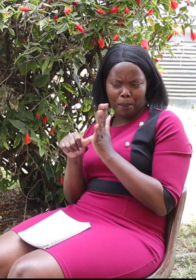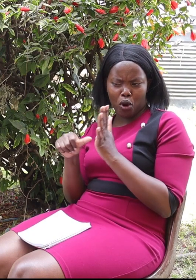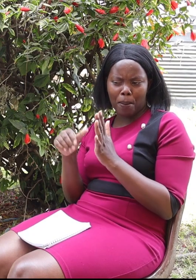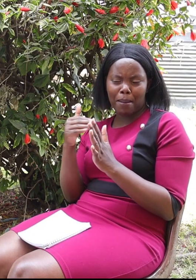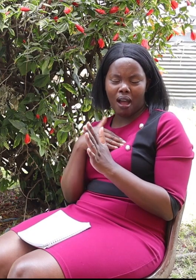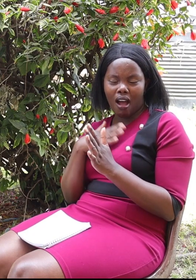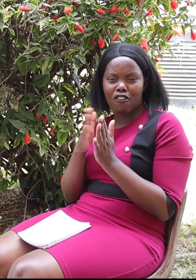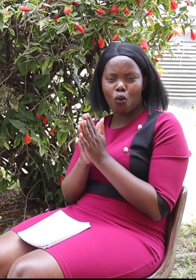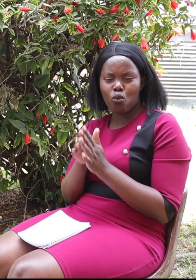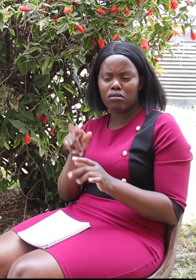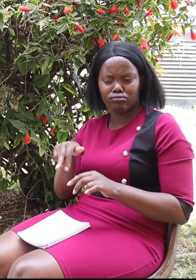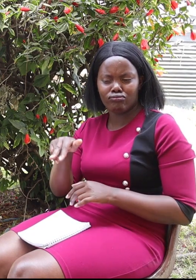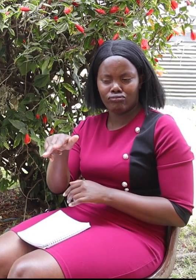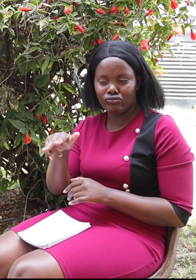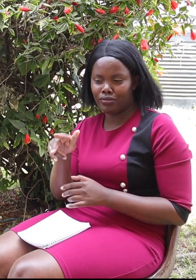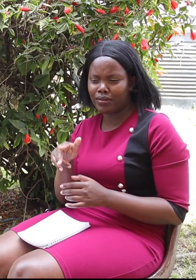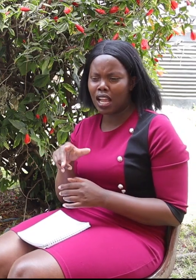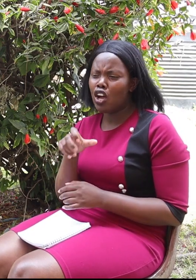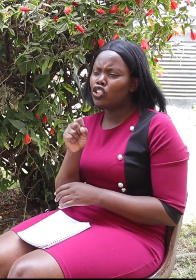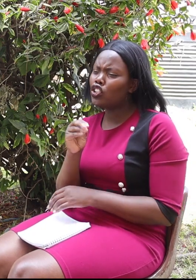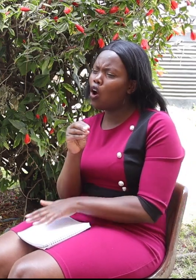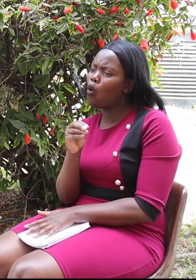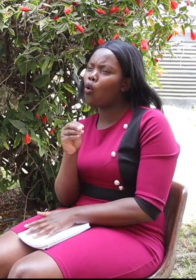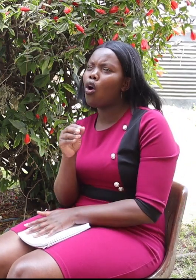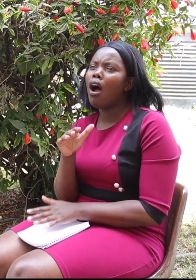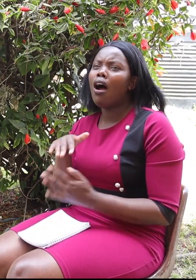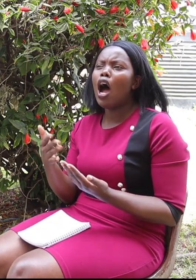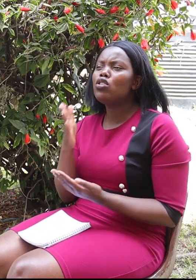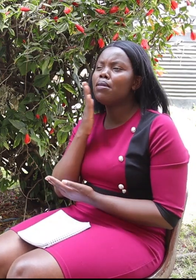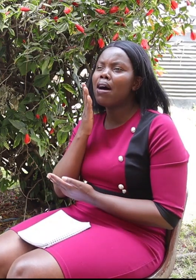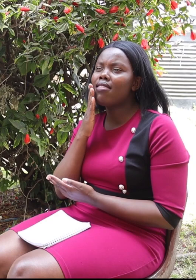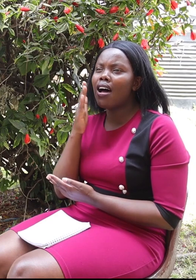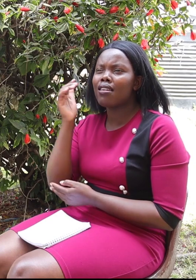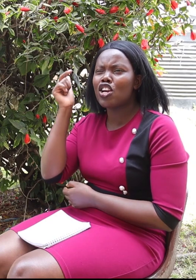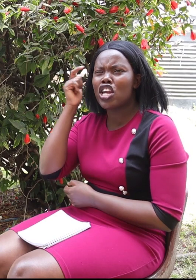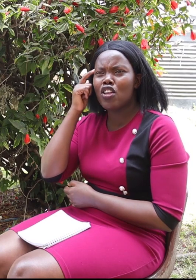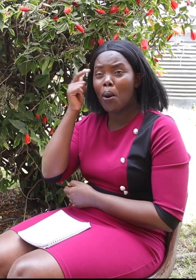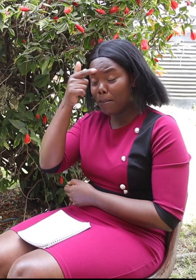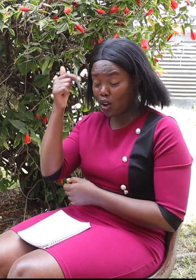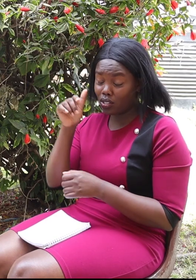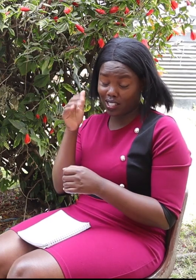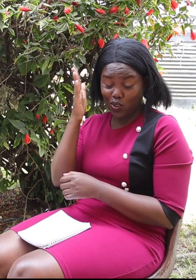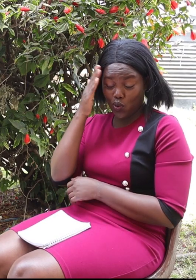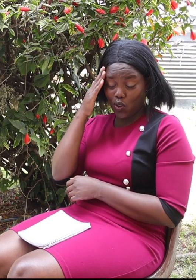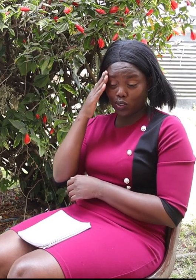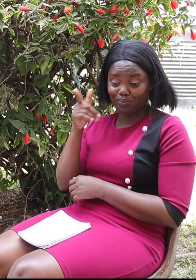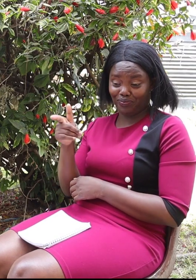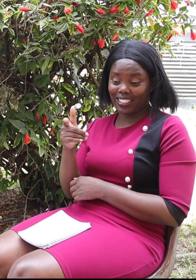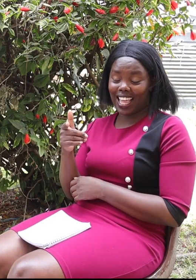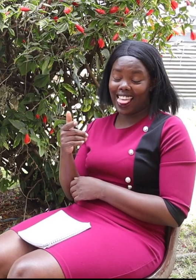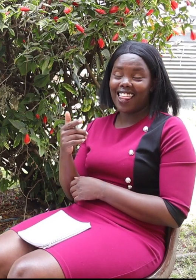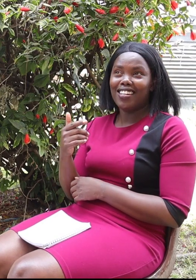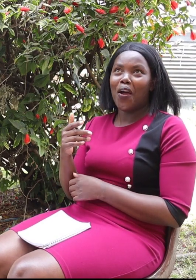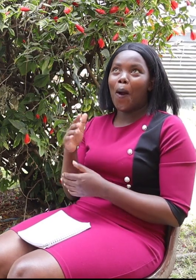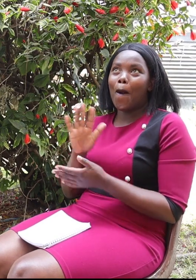mother, truly, when she noticed you had a problem with the walking. Now, how did your mother know?